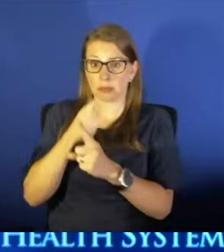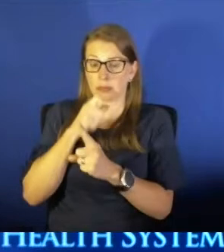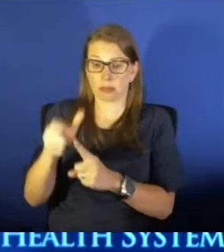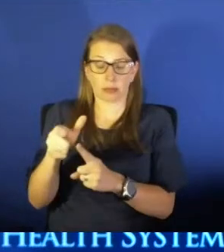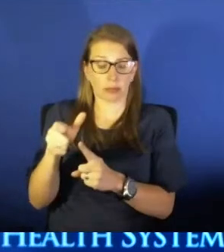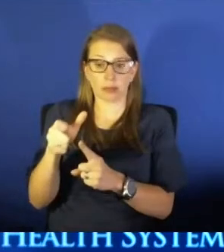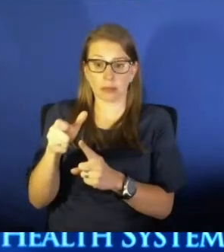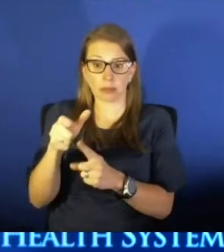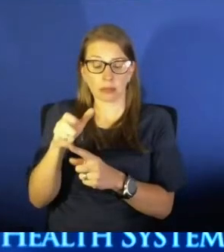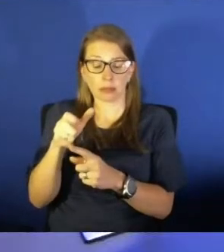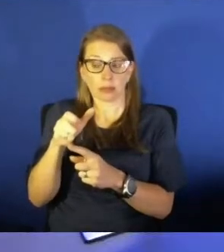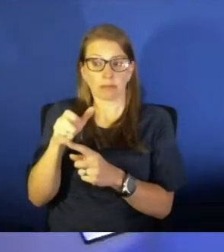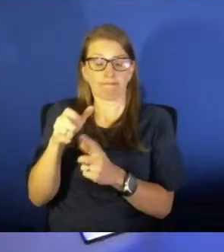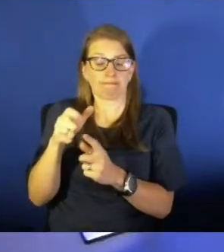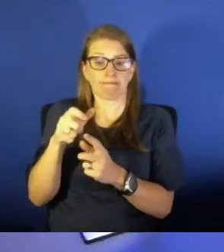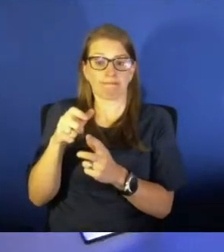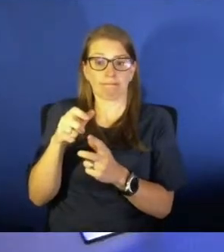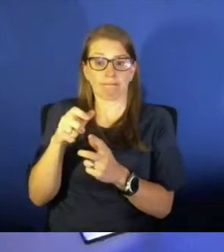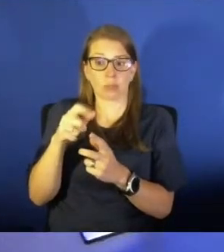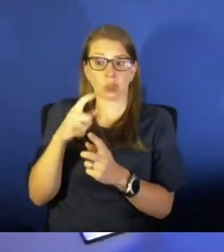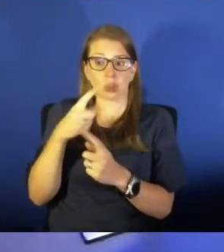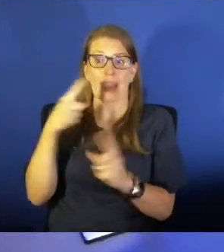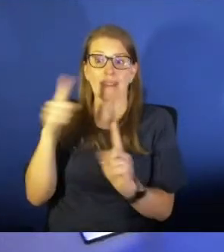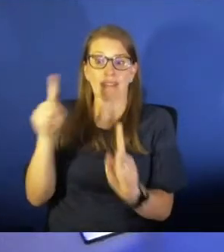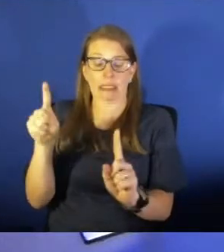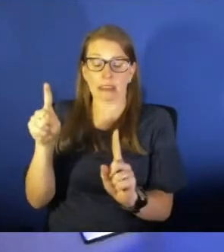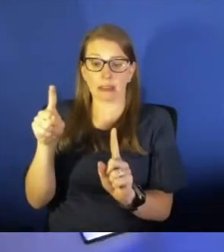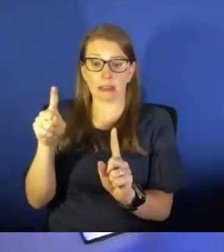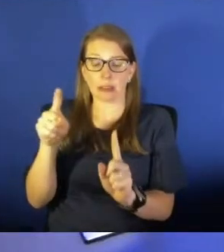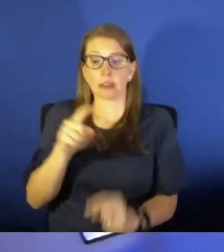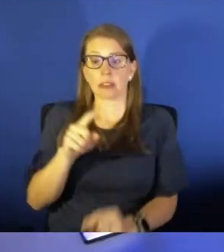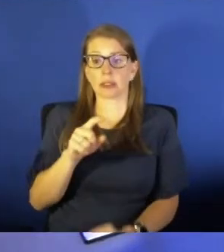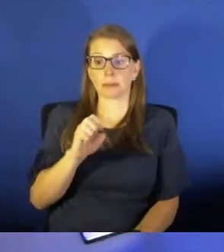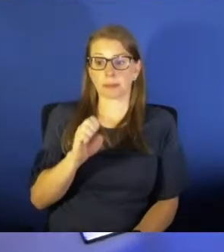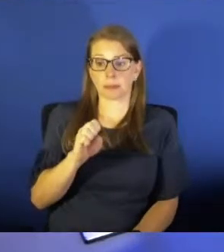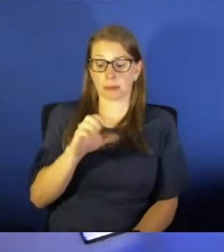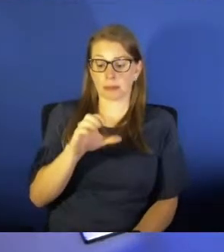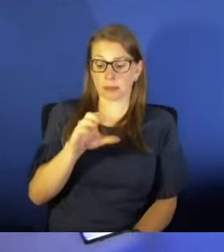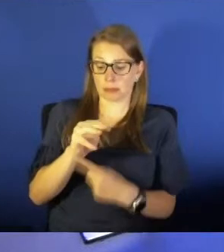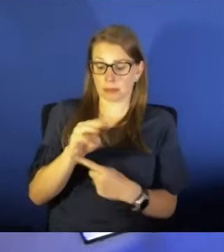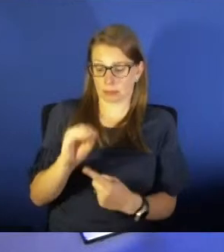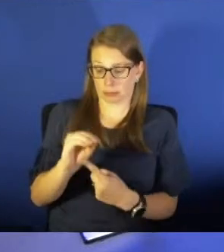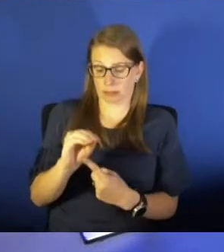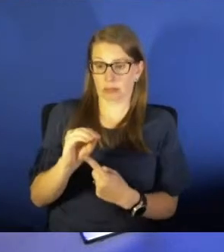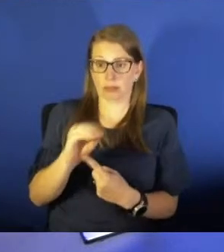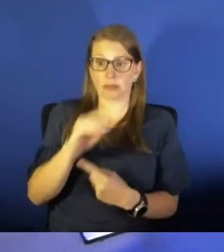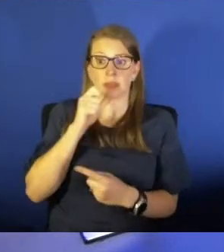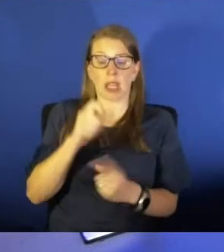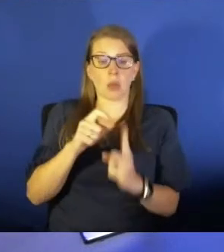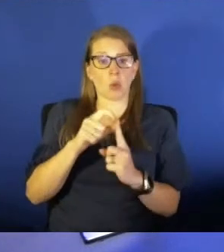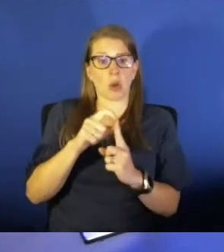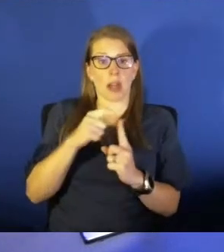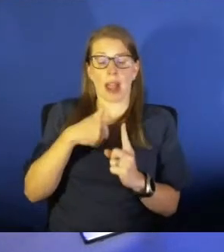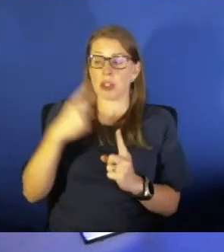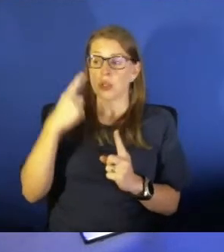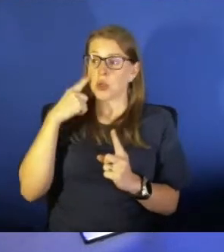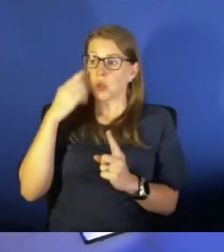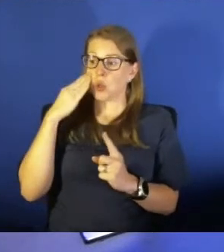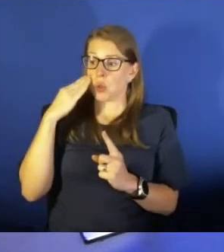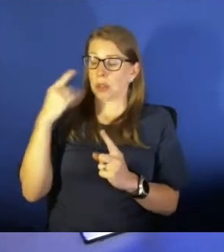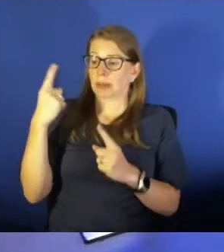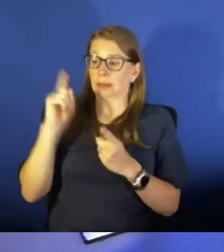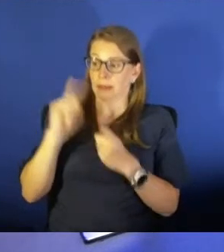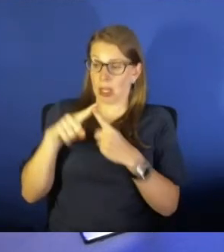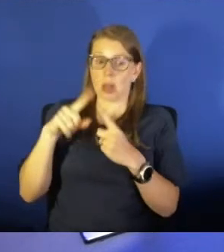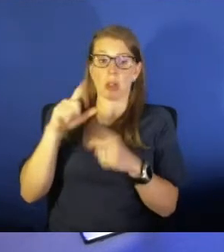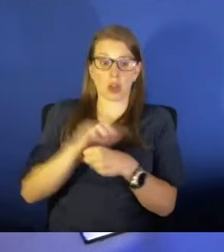ambulance the way she was. So let's talk about ECMO. That is a word I had never heard of until COVID, until I started working here in a hospital. I'm sure I'm not